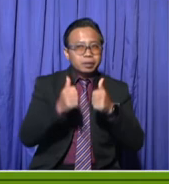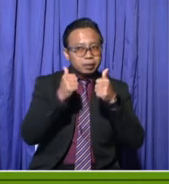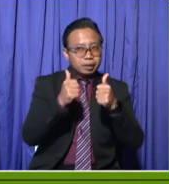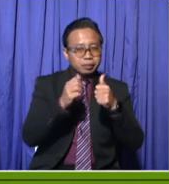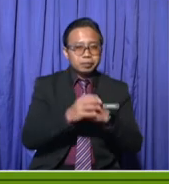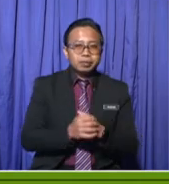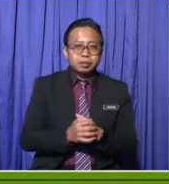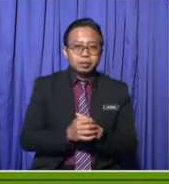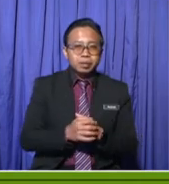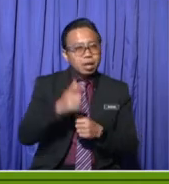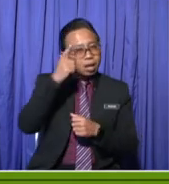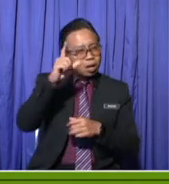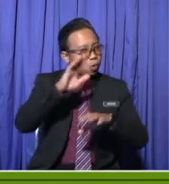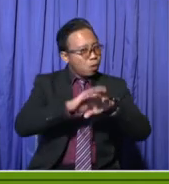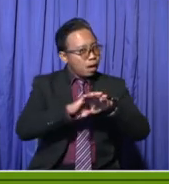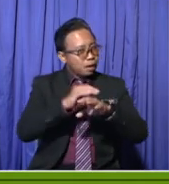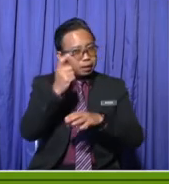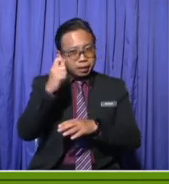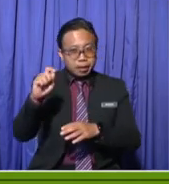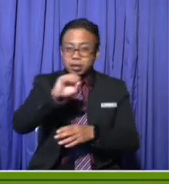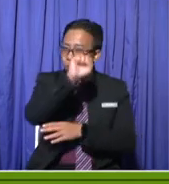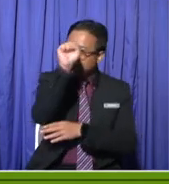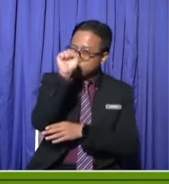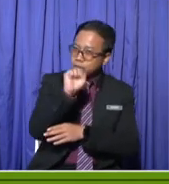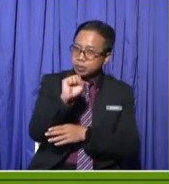Great! Look at the first question.